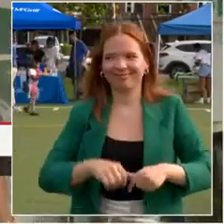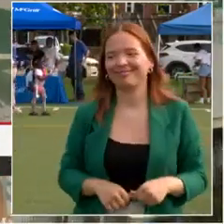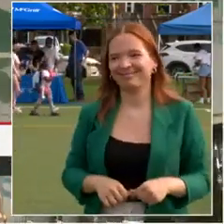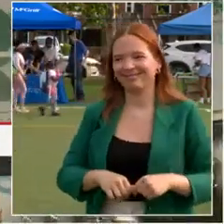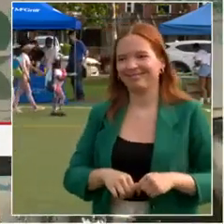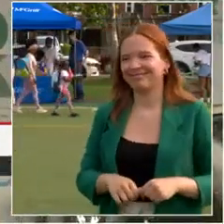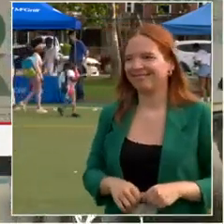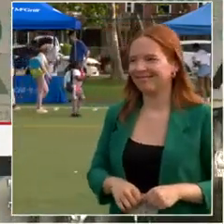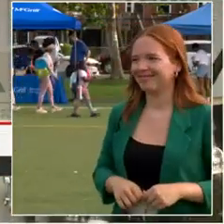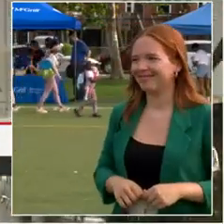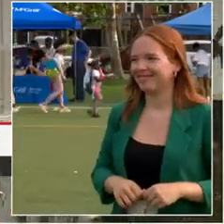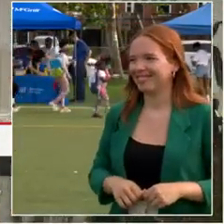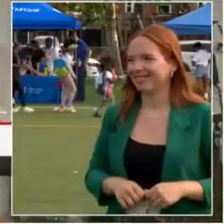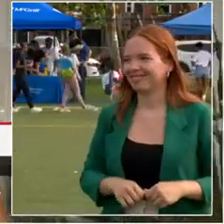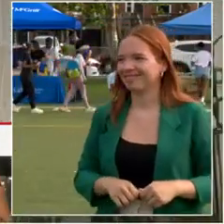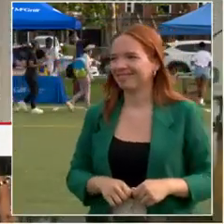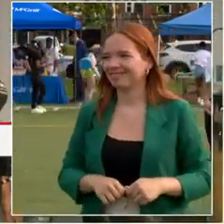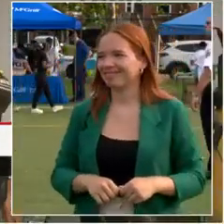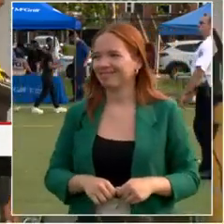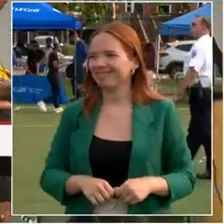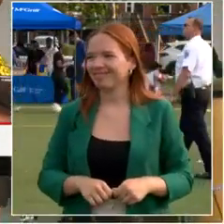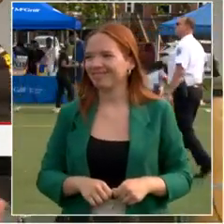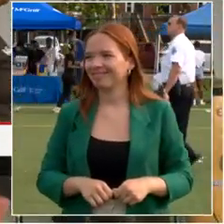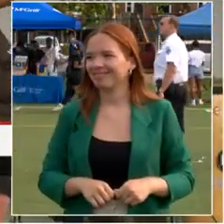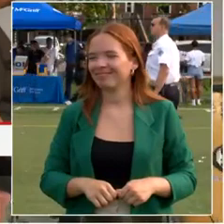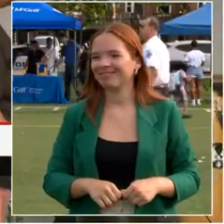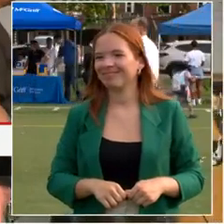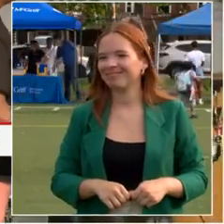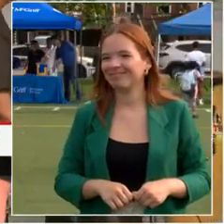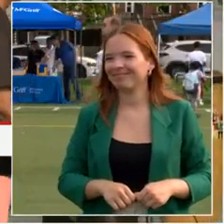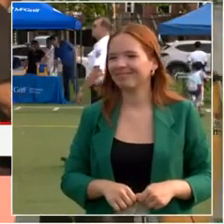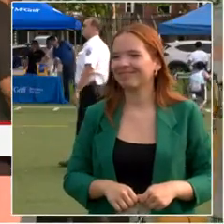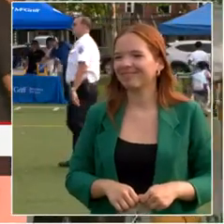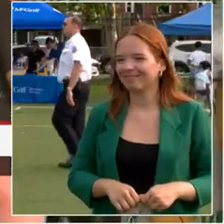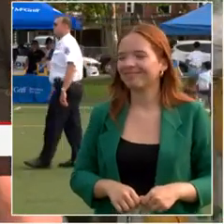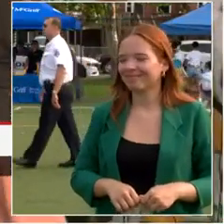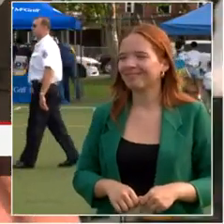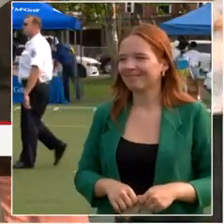Was that all right? Perfect. Won't leave me.